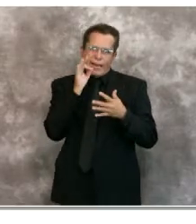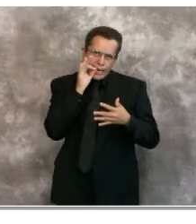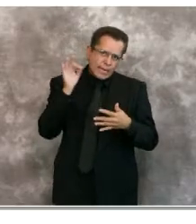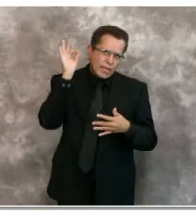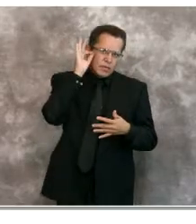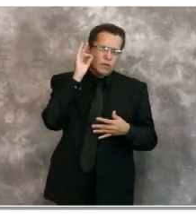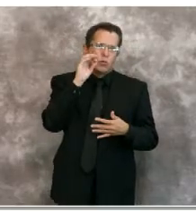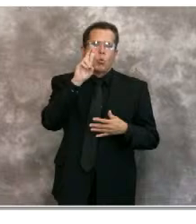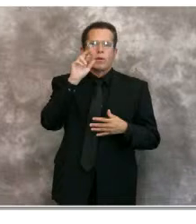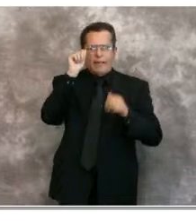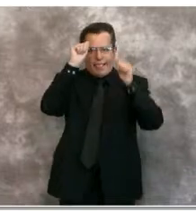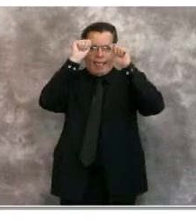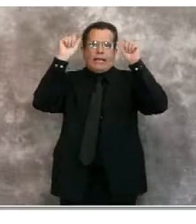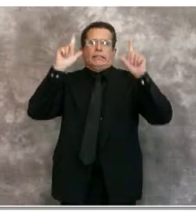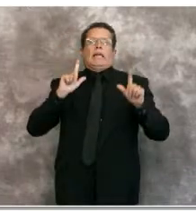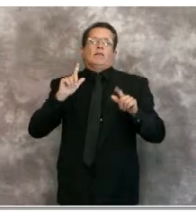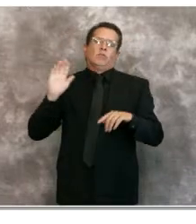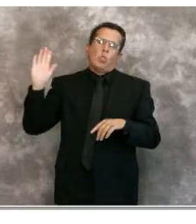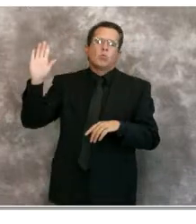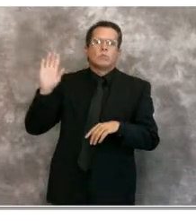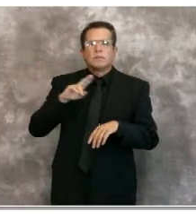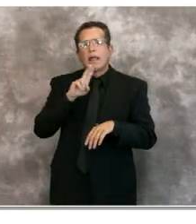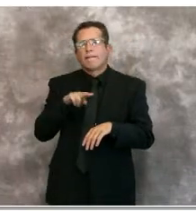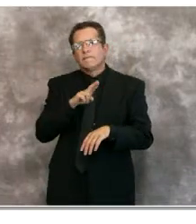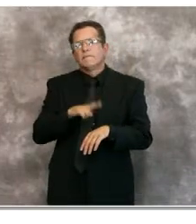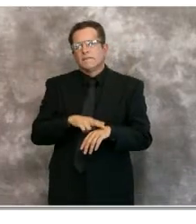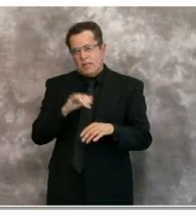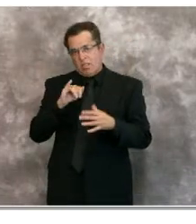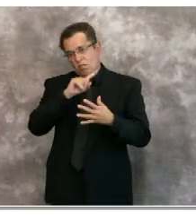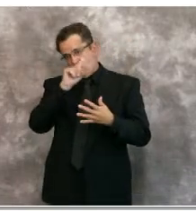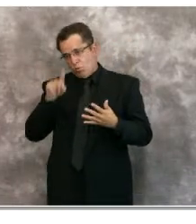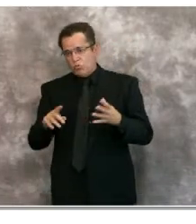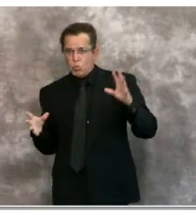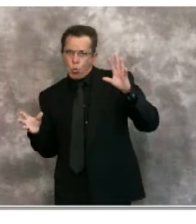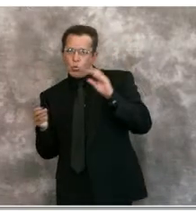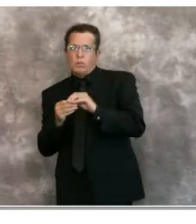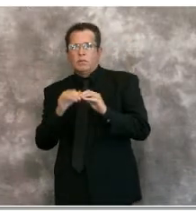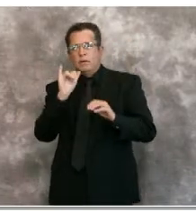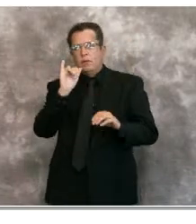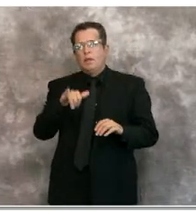or Alaskan Natives. Of the